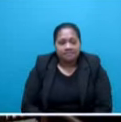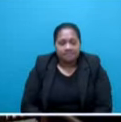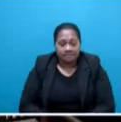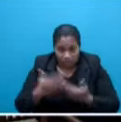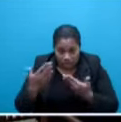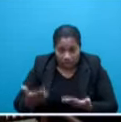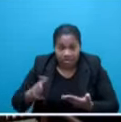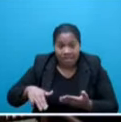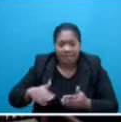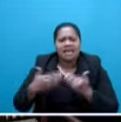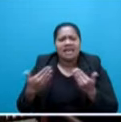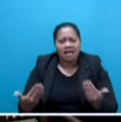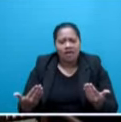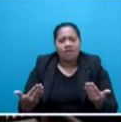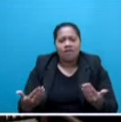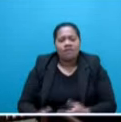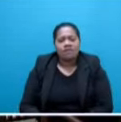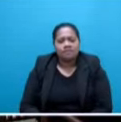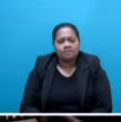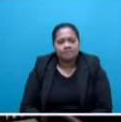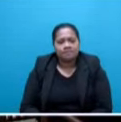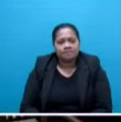Honourable members, we will now